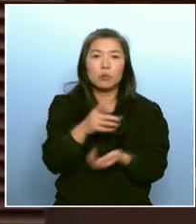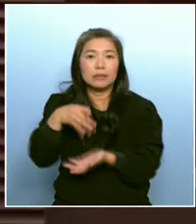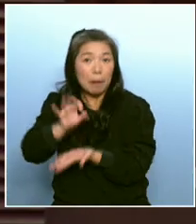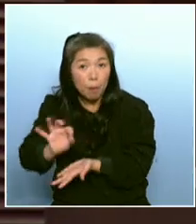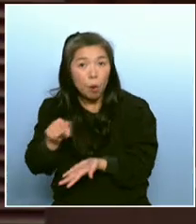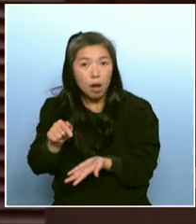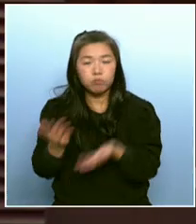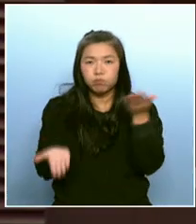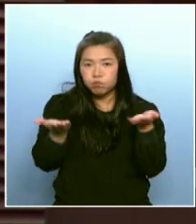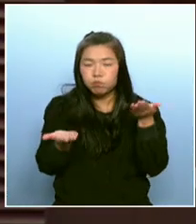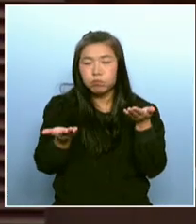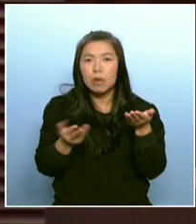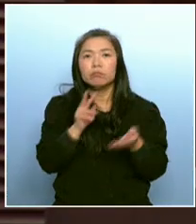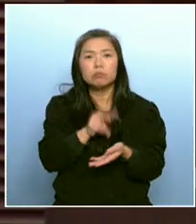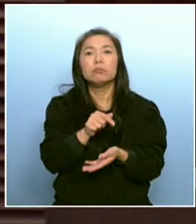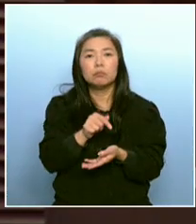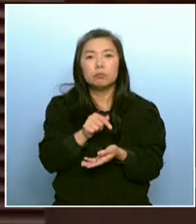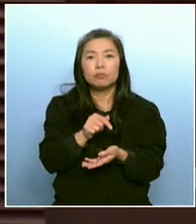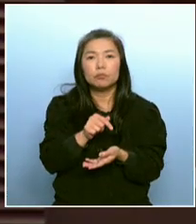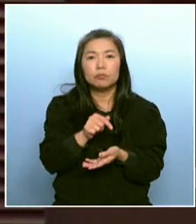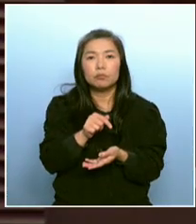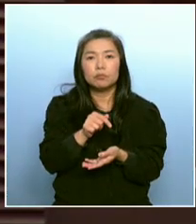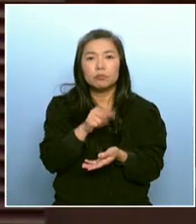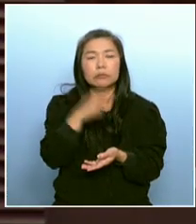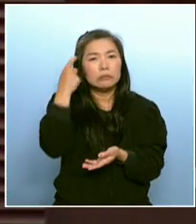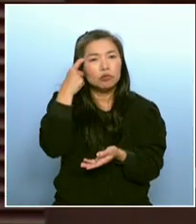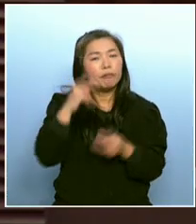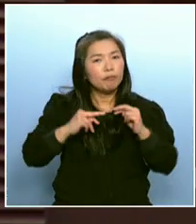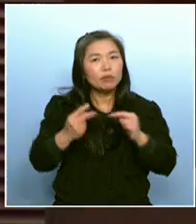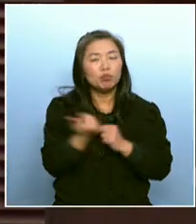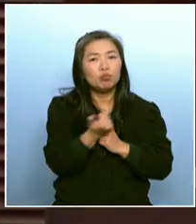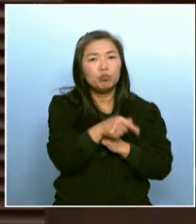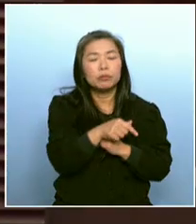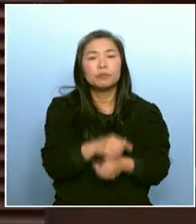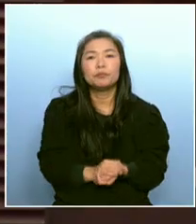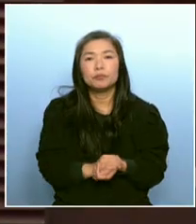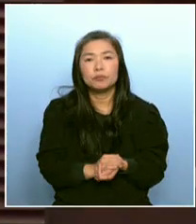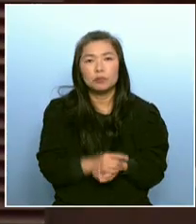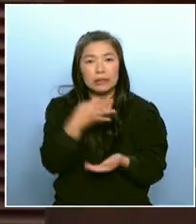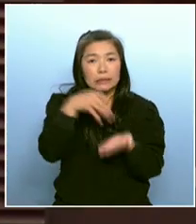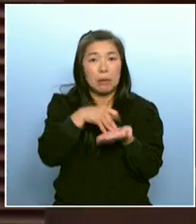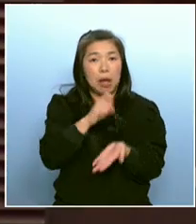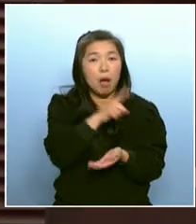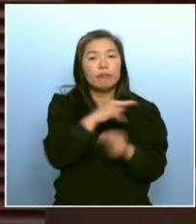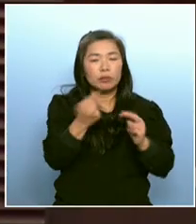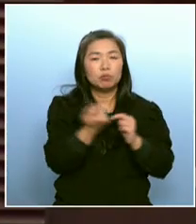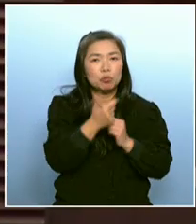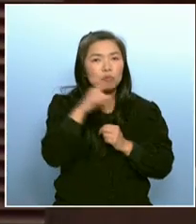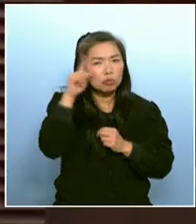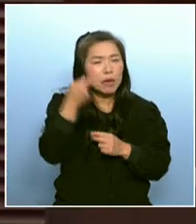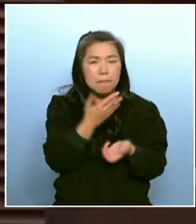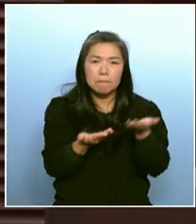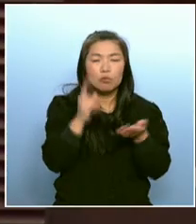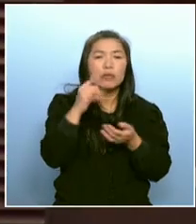study. That is, we compared students who took part in the program and those who did not participate in the program. And we realized that this is a